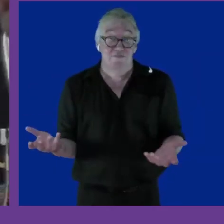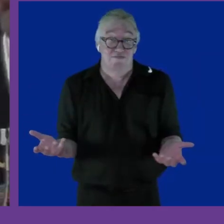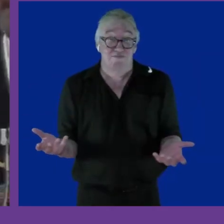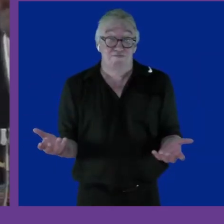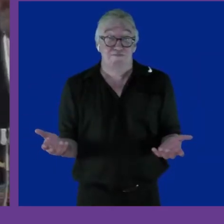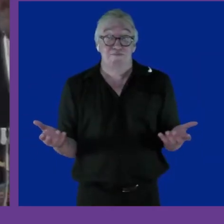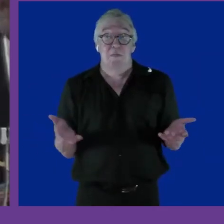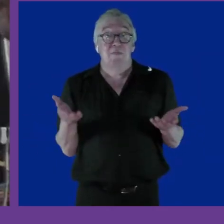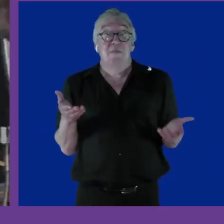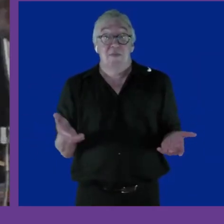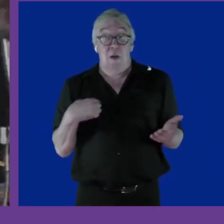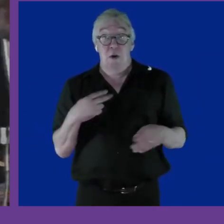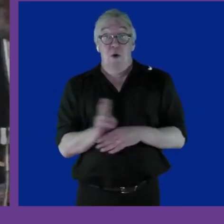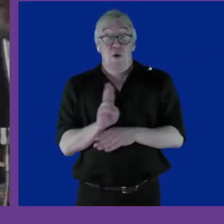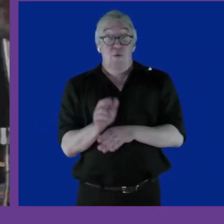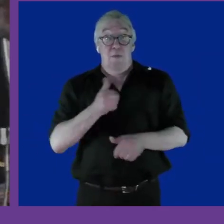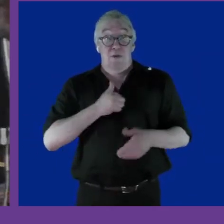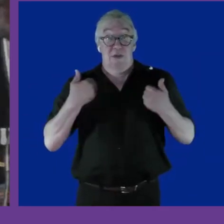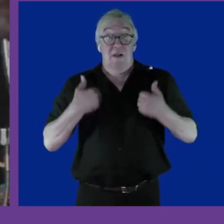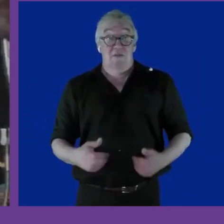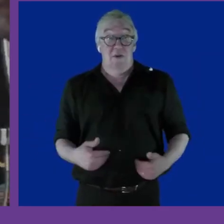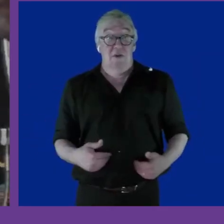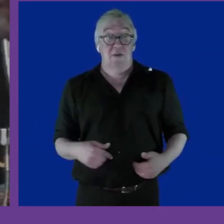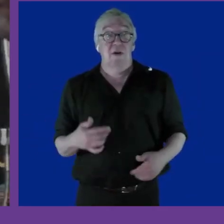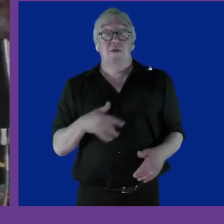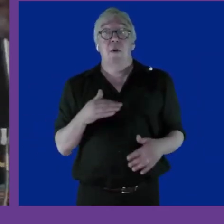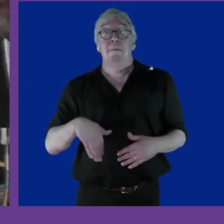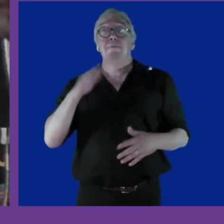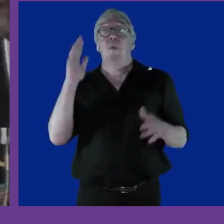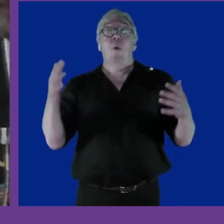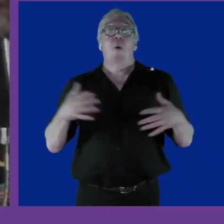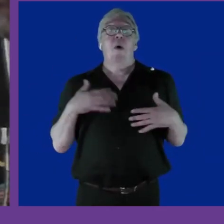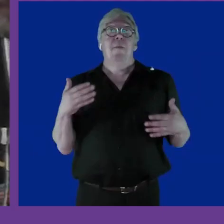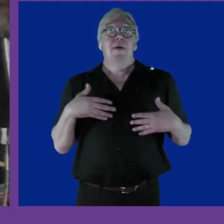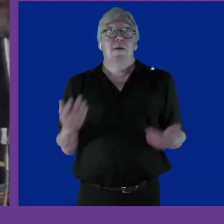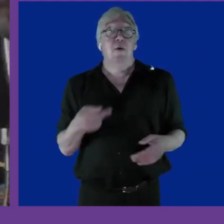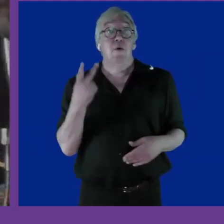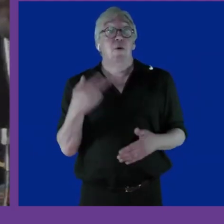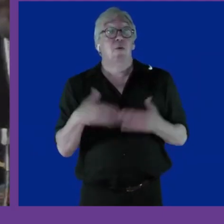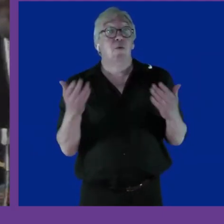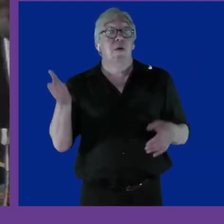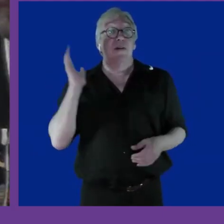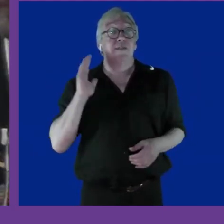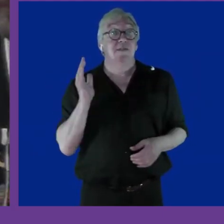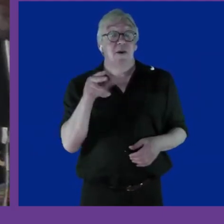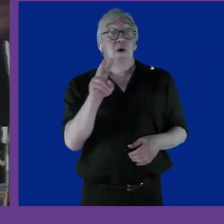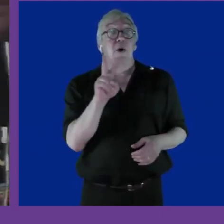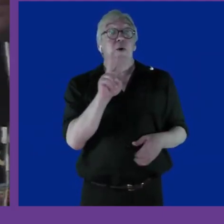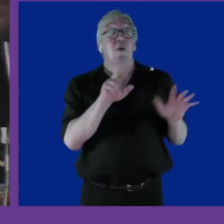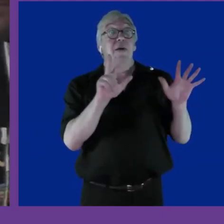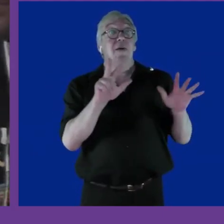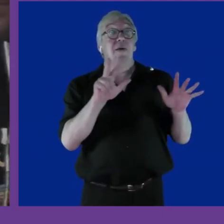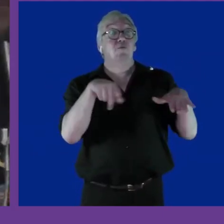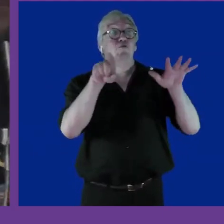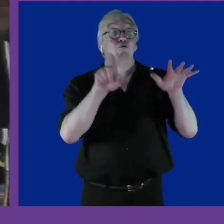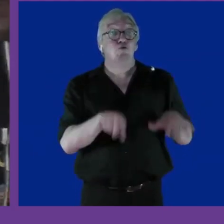I'm now talking as a user. I'm feeling a lot more happier since 2 days ago, and from the 20th of June,